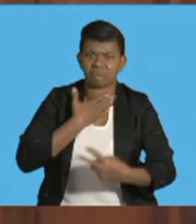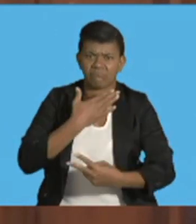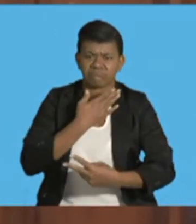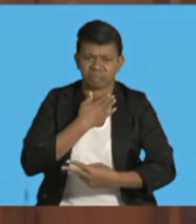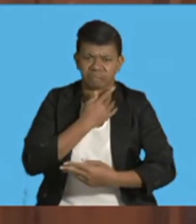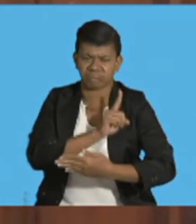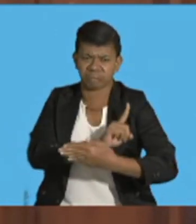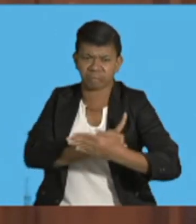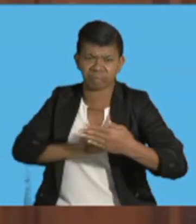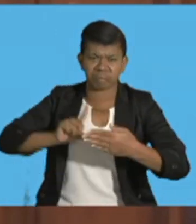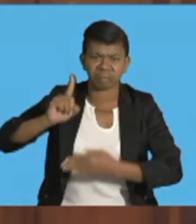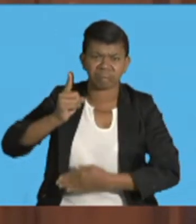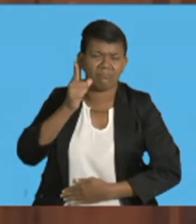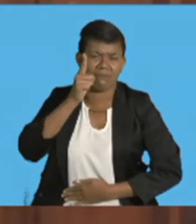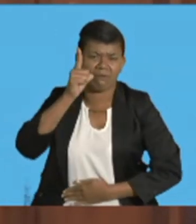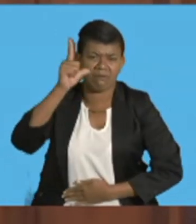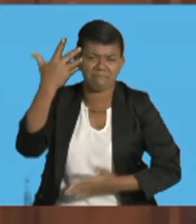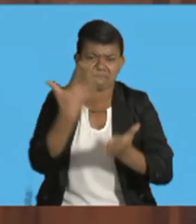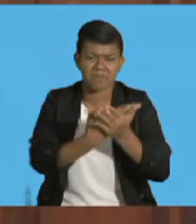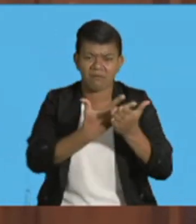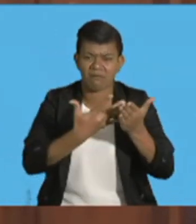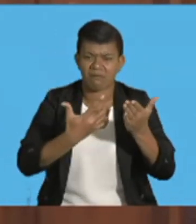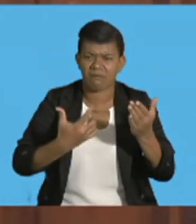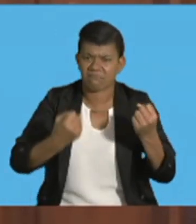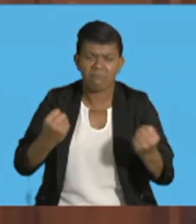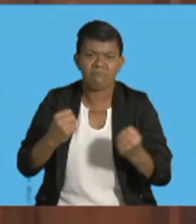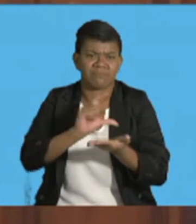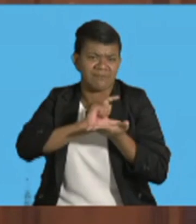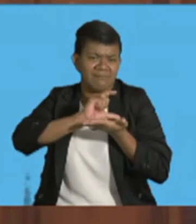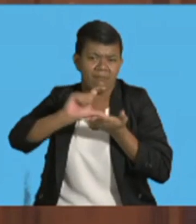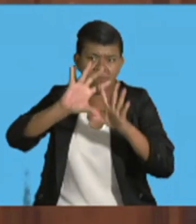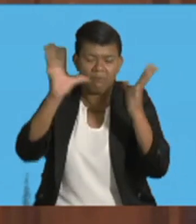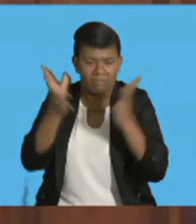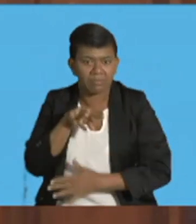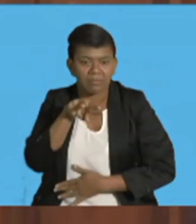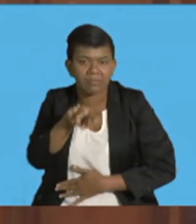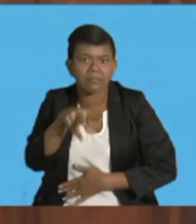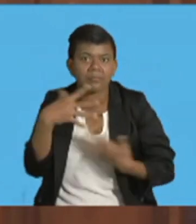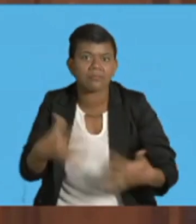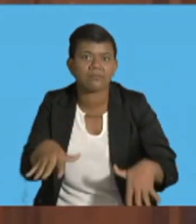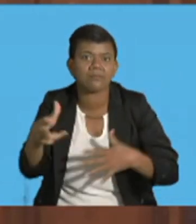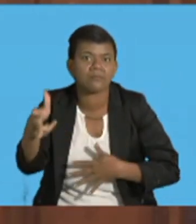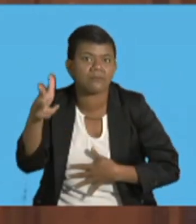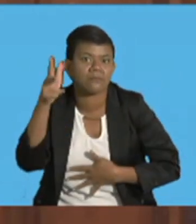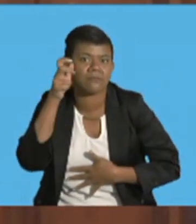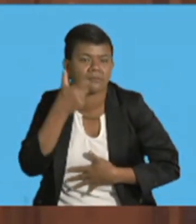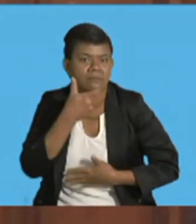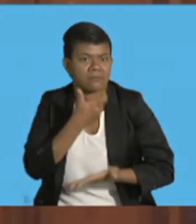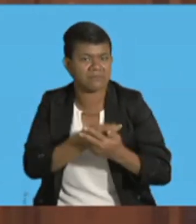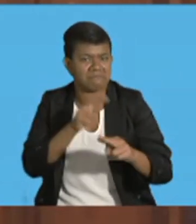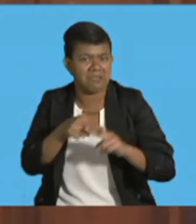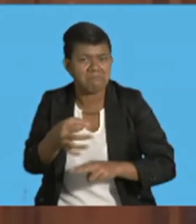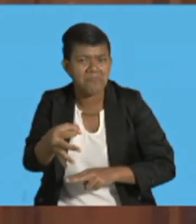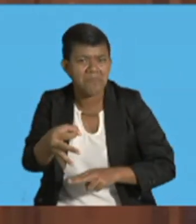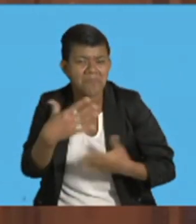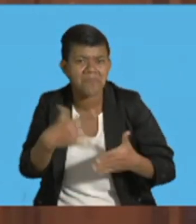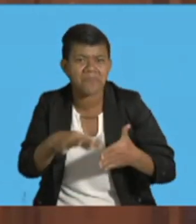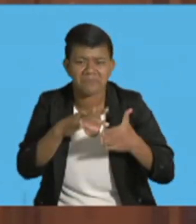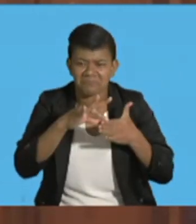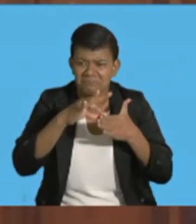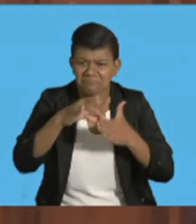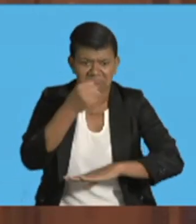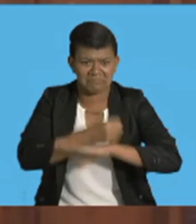your surroundings make you natural global leaders on climate and the environment. From